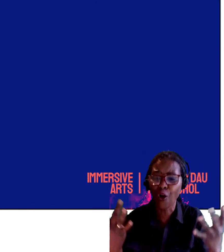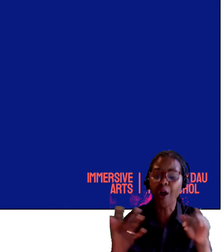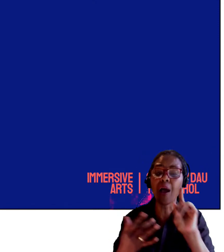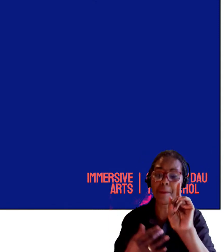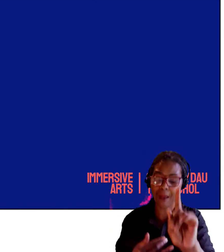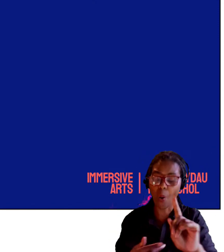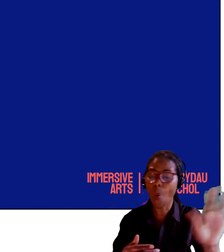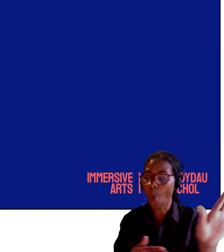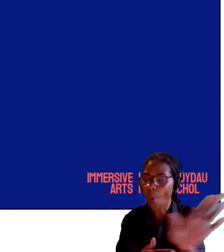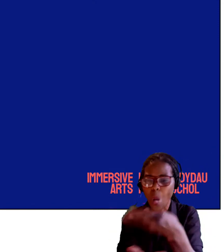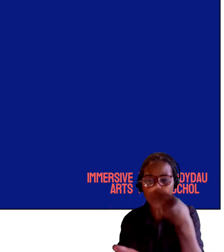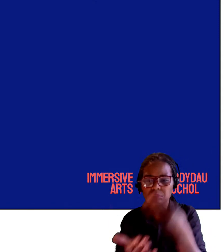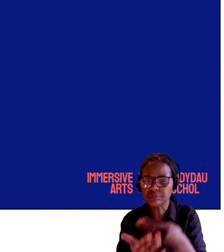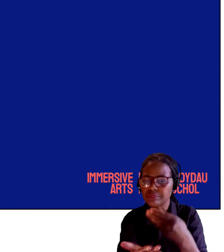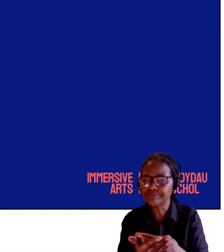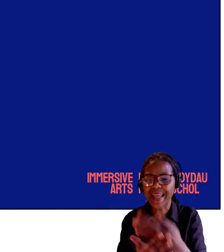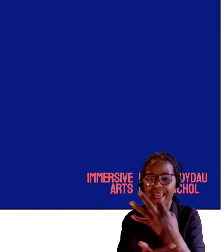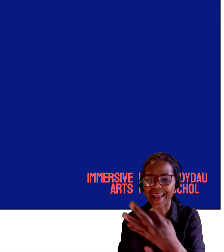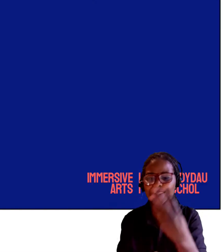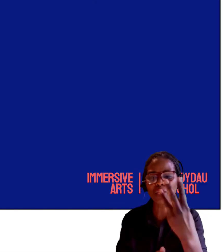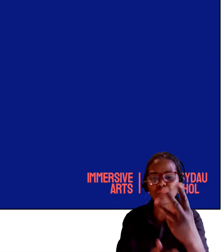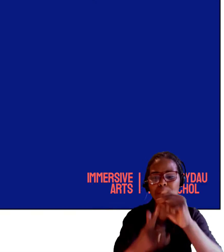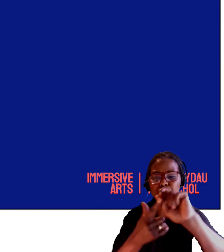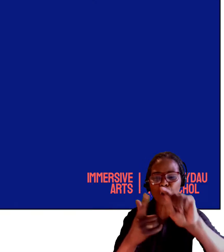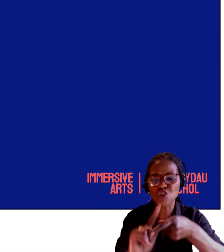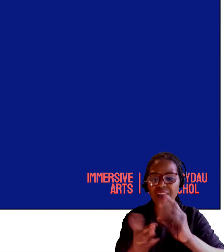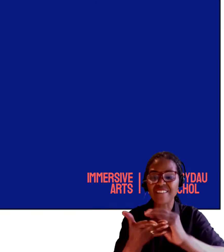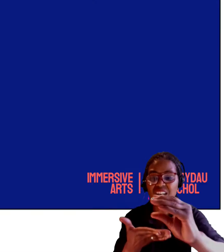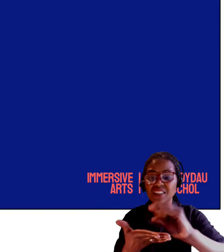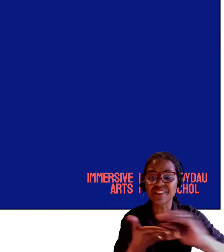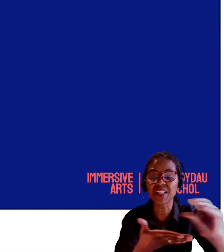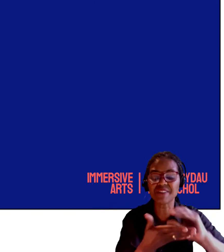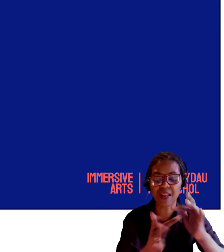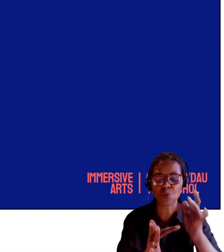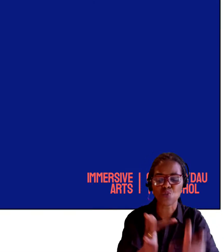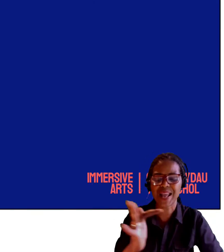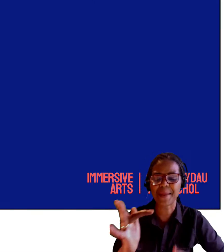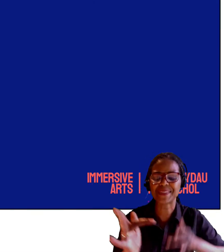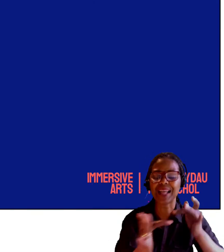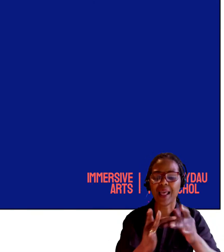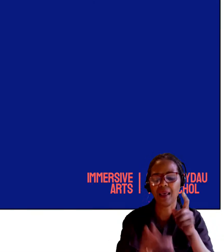83 projects that Michelle mentioned are under our project section.